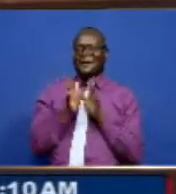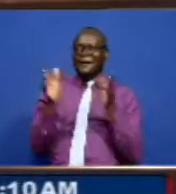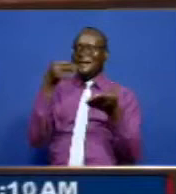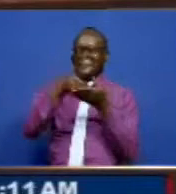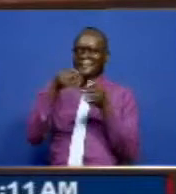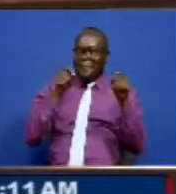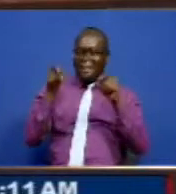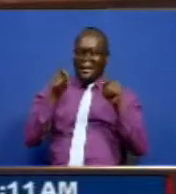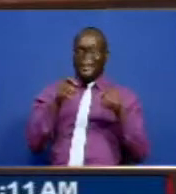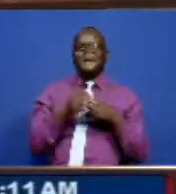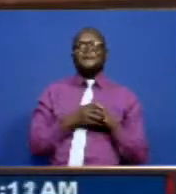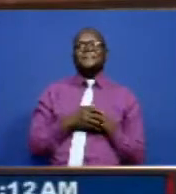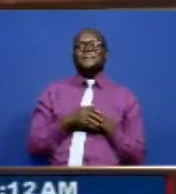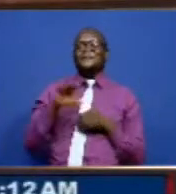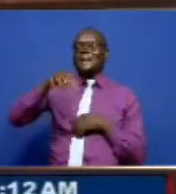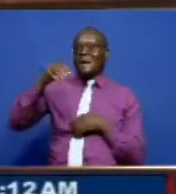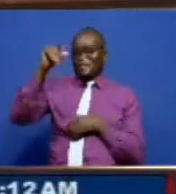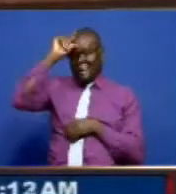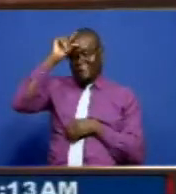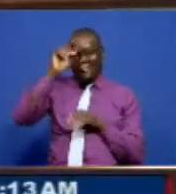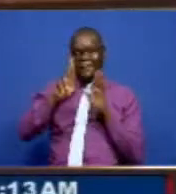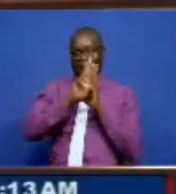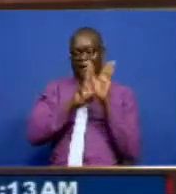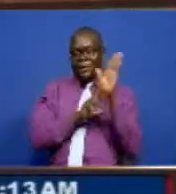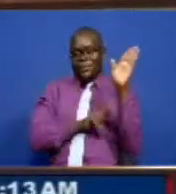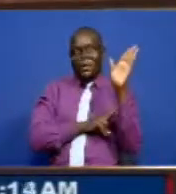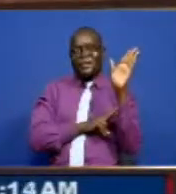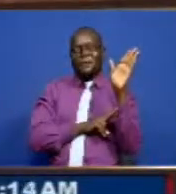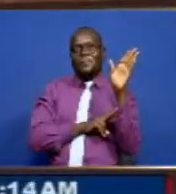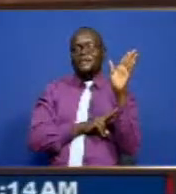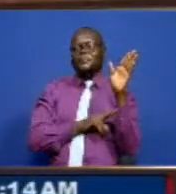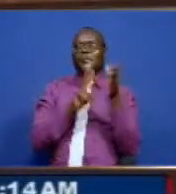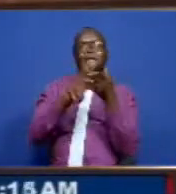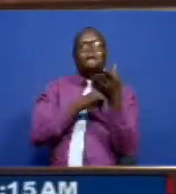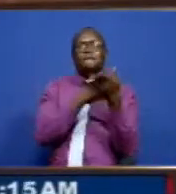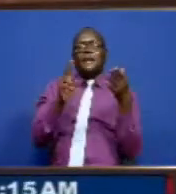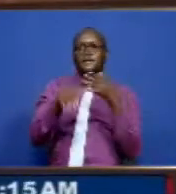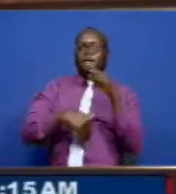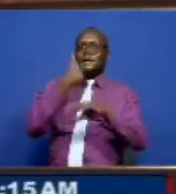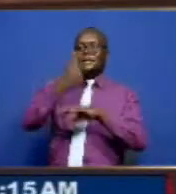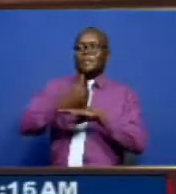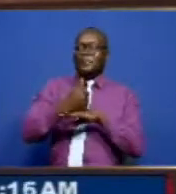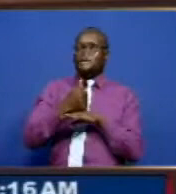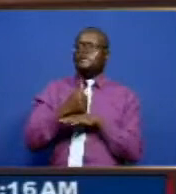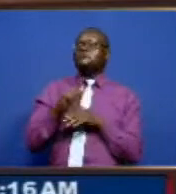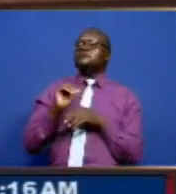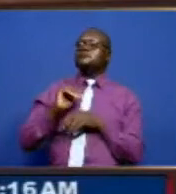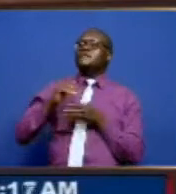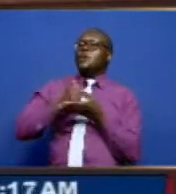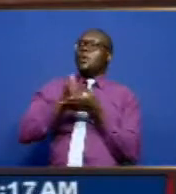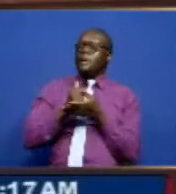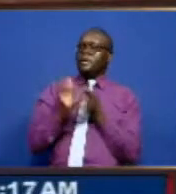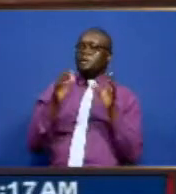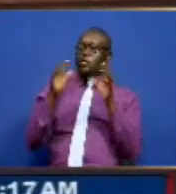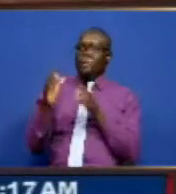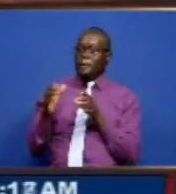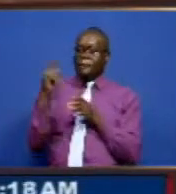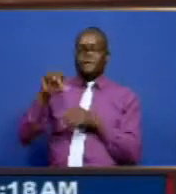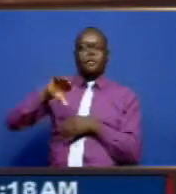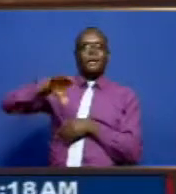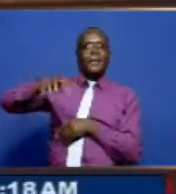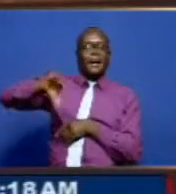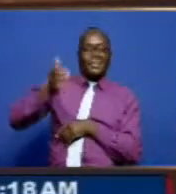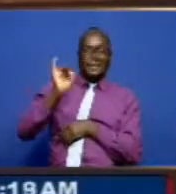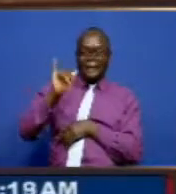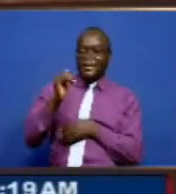Finance Management County Government Regulations by failing to establish an audit committee for the county